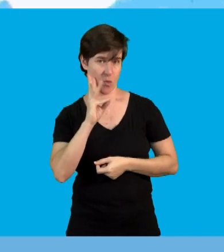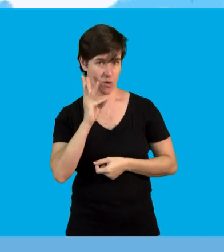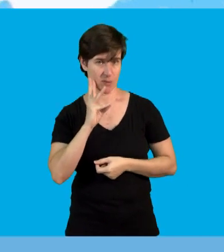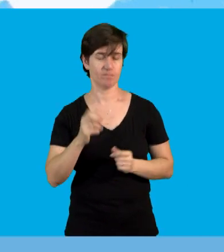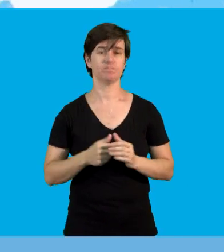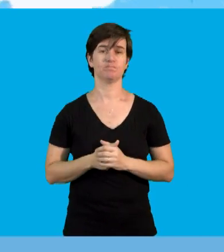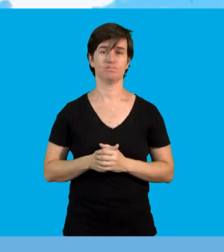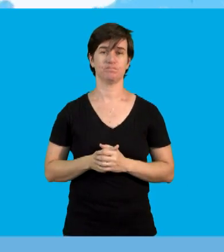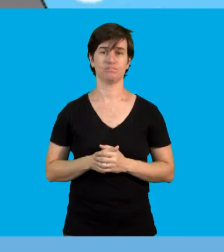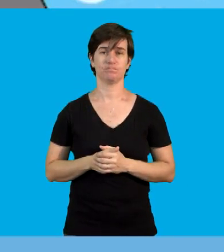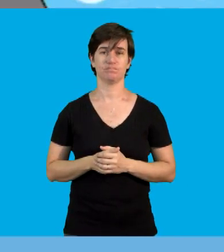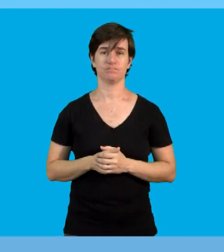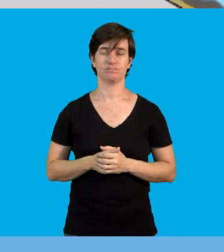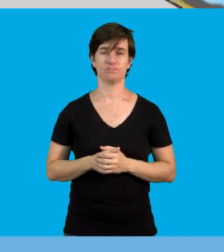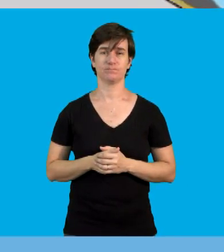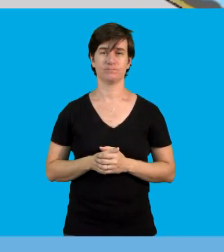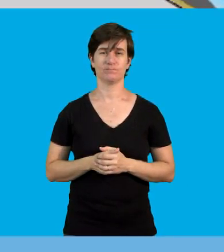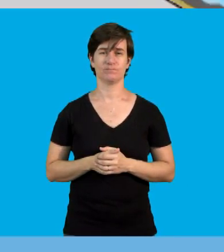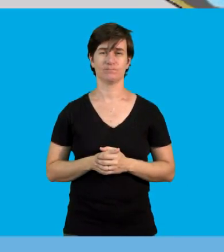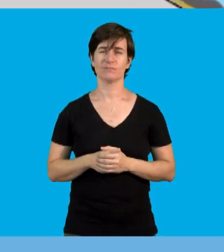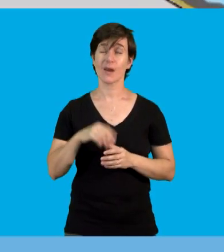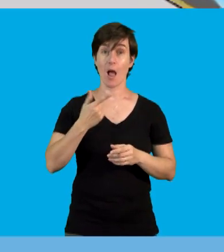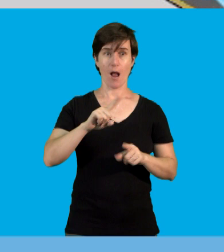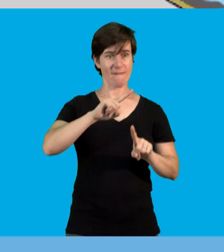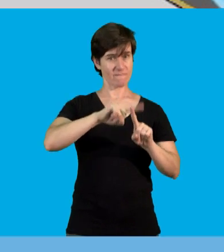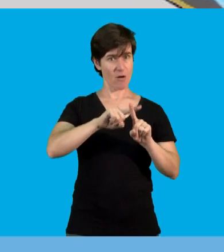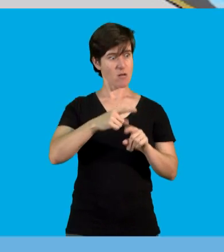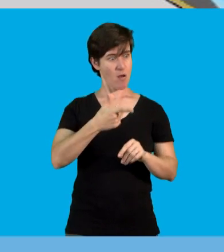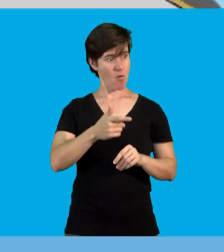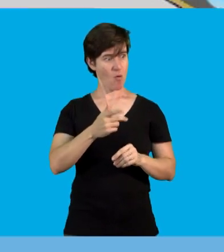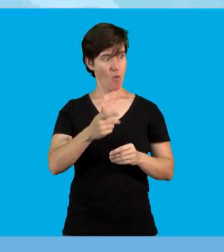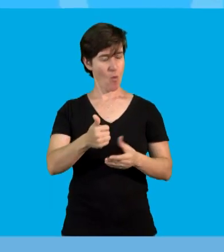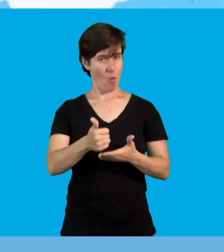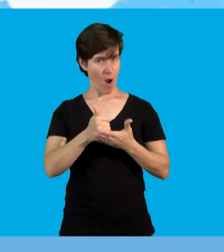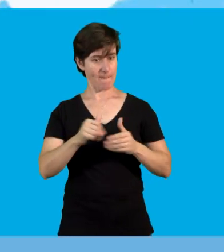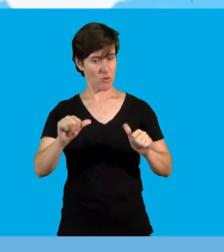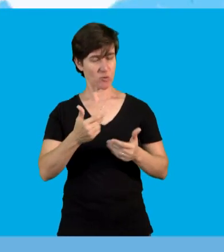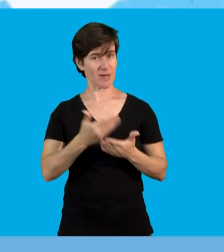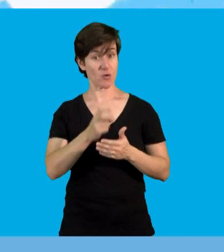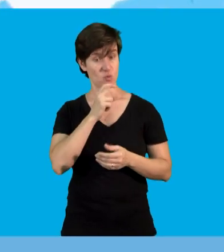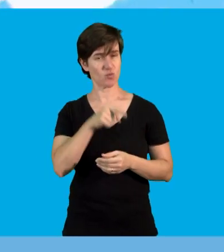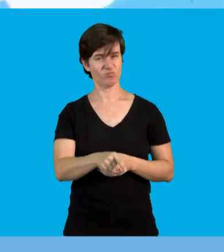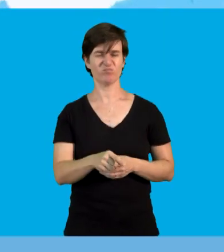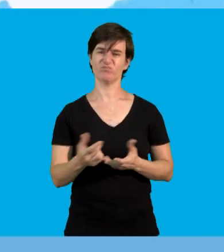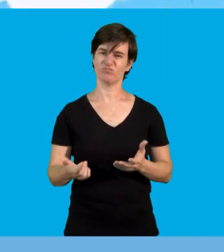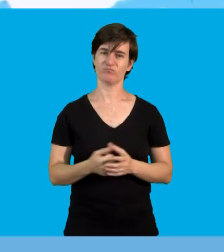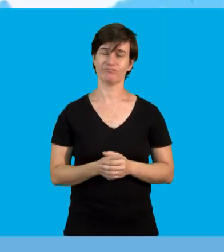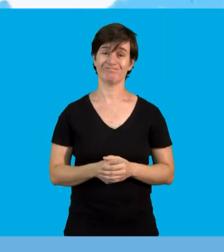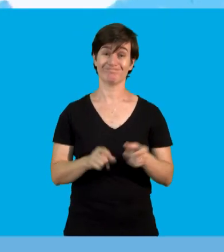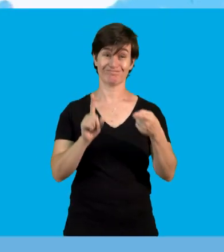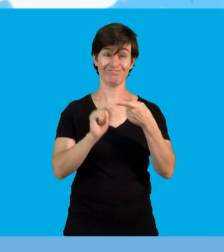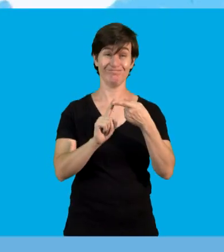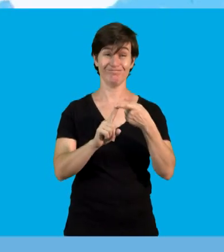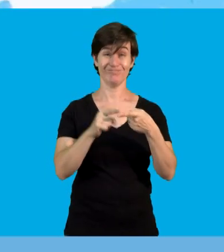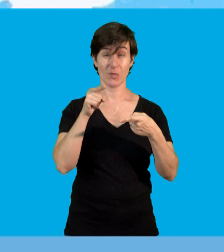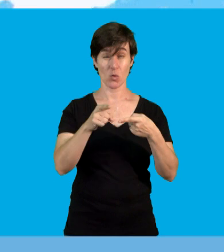hydro coming from water. Therefore, what are then the advantages of using the hydroelectric power plant? The